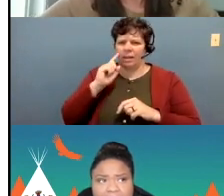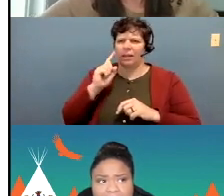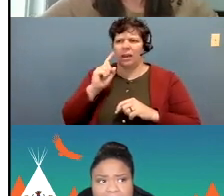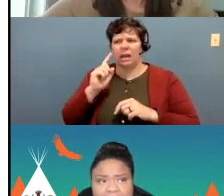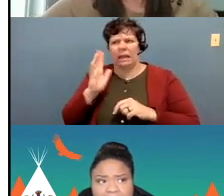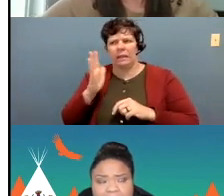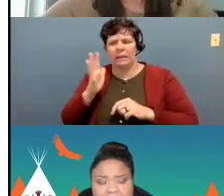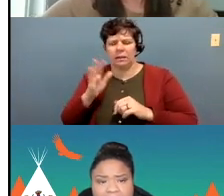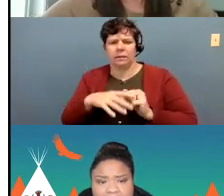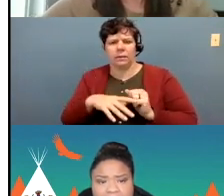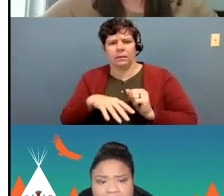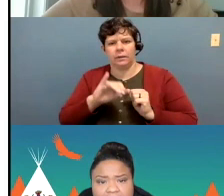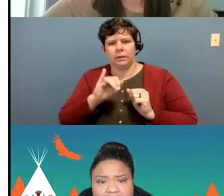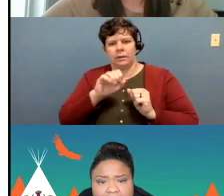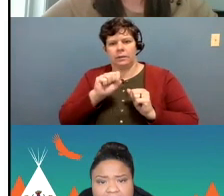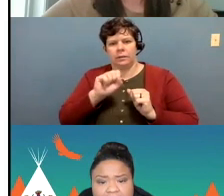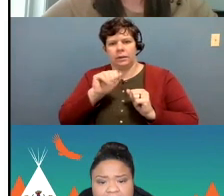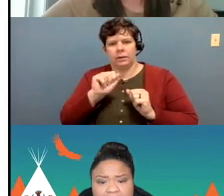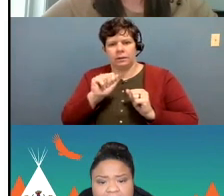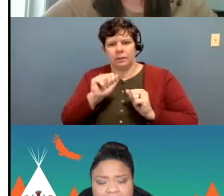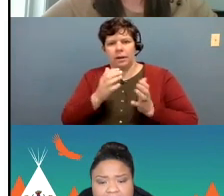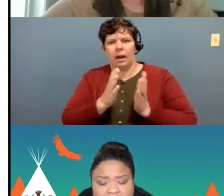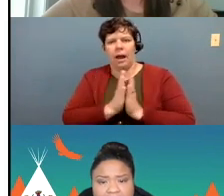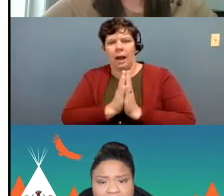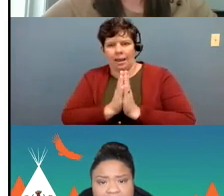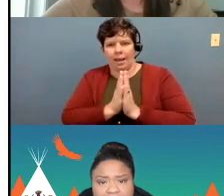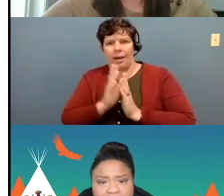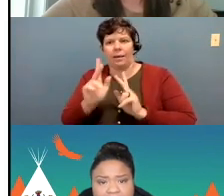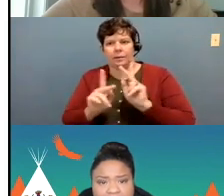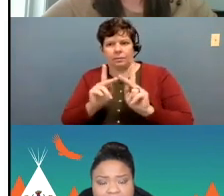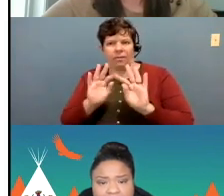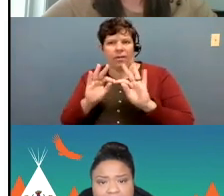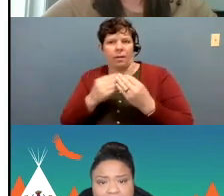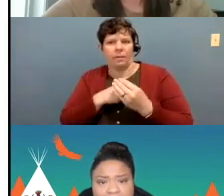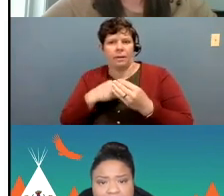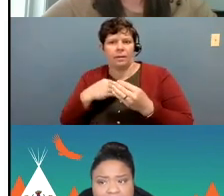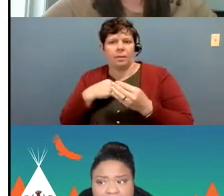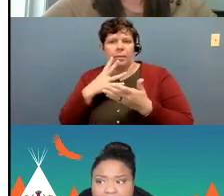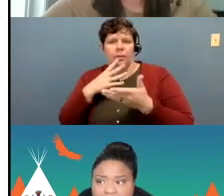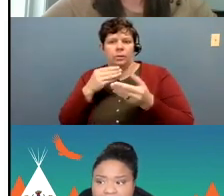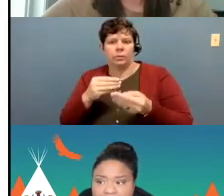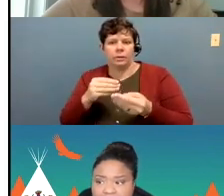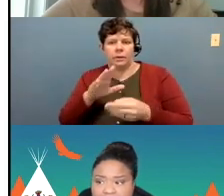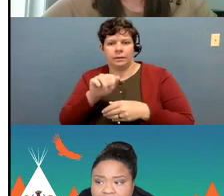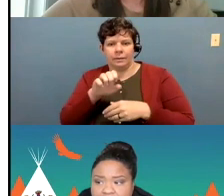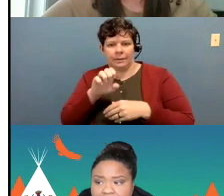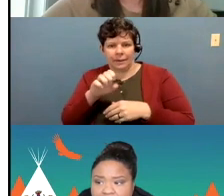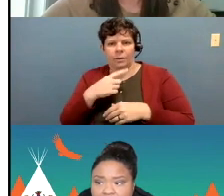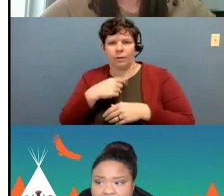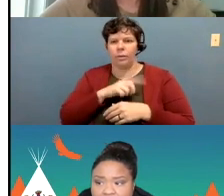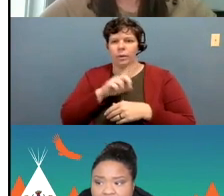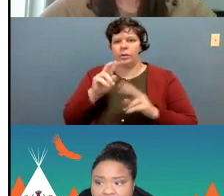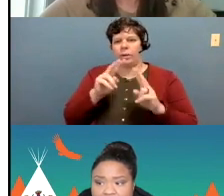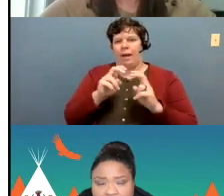So I encourage them still to enter the case. We do have analysts on staff if it would help